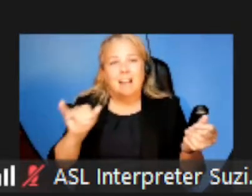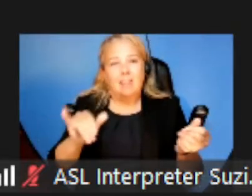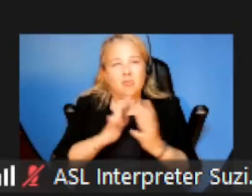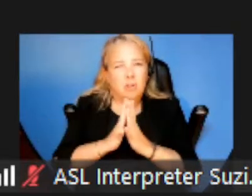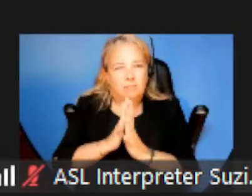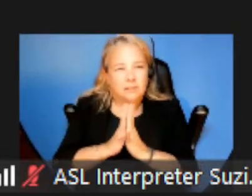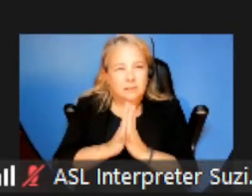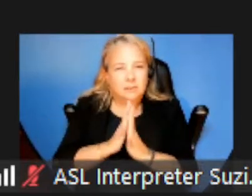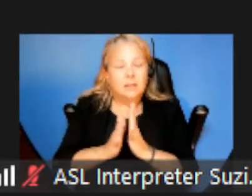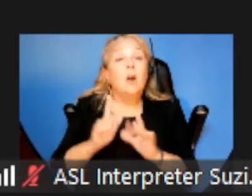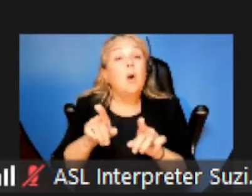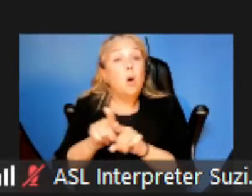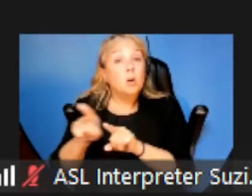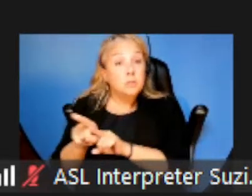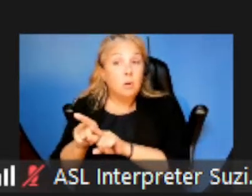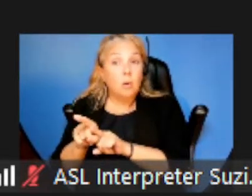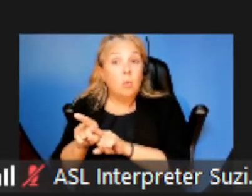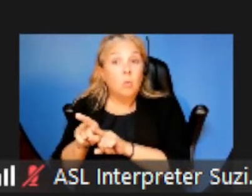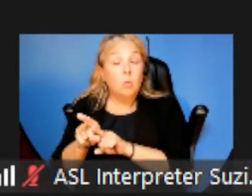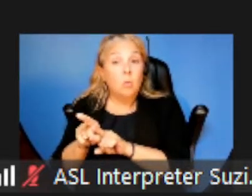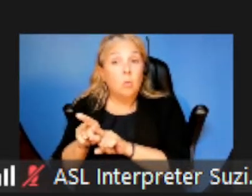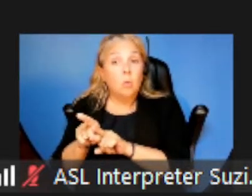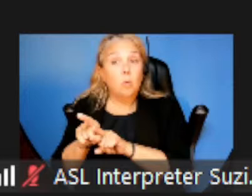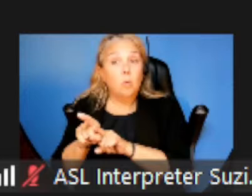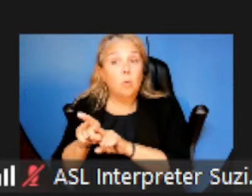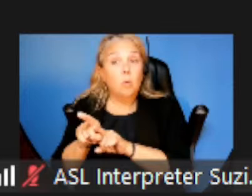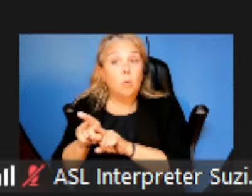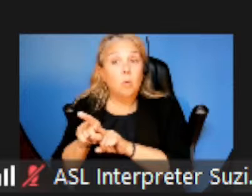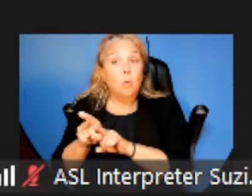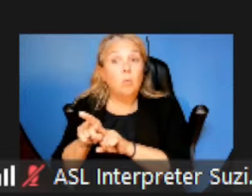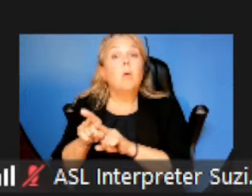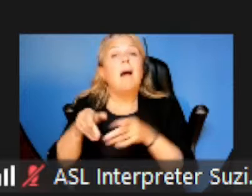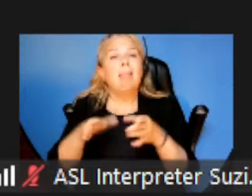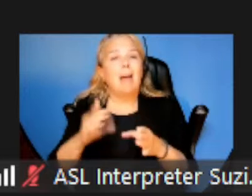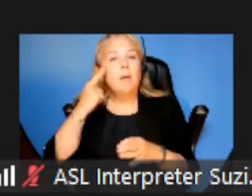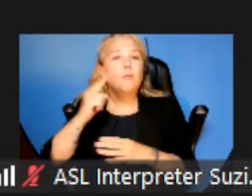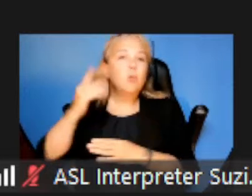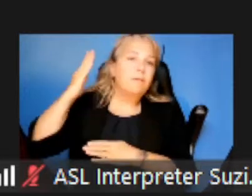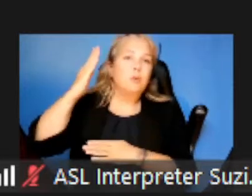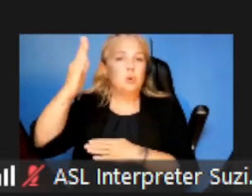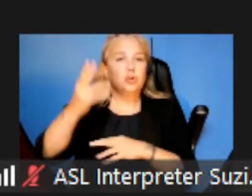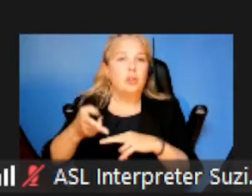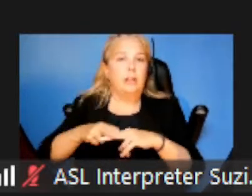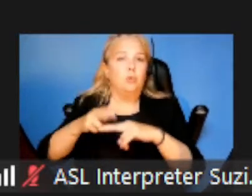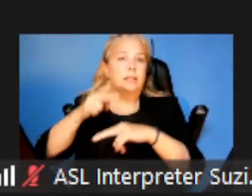also accommodate possible future increases in bus service.